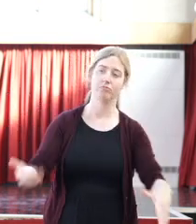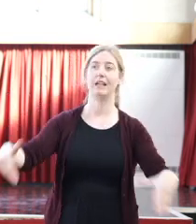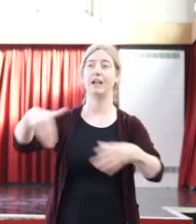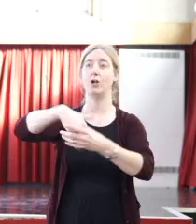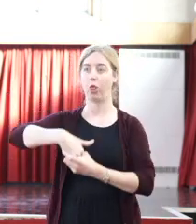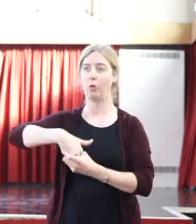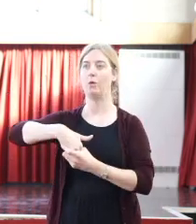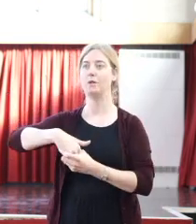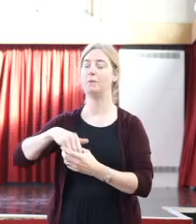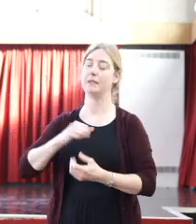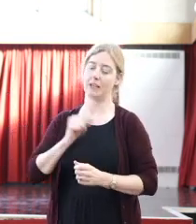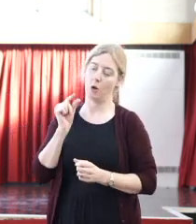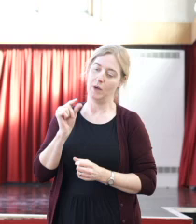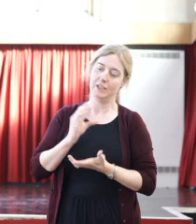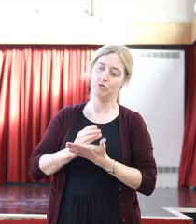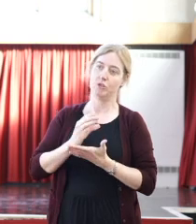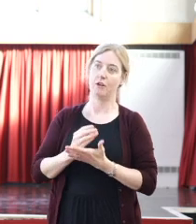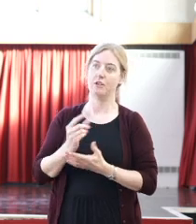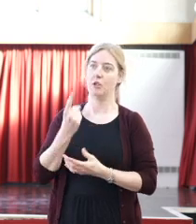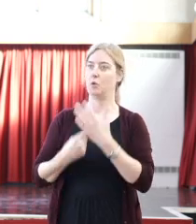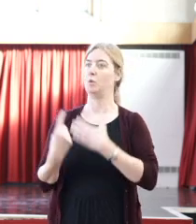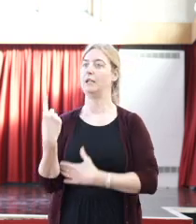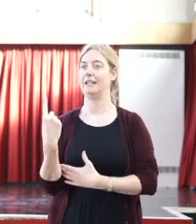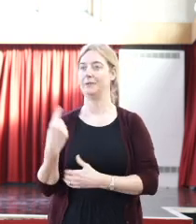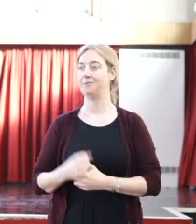our little charity one of a kind.